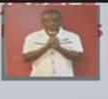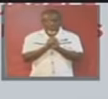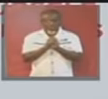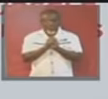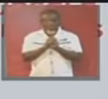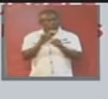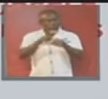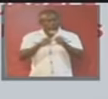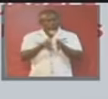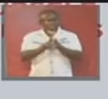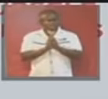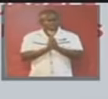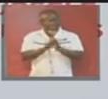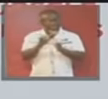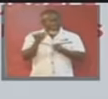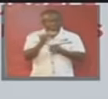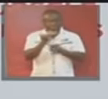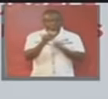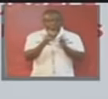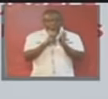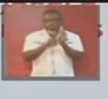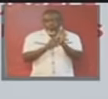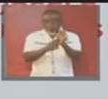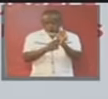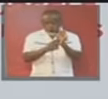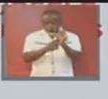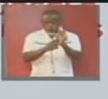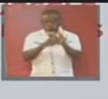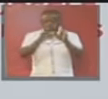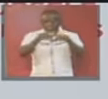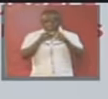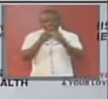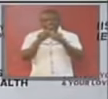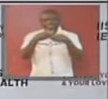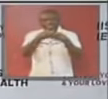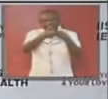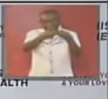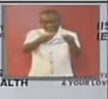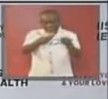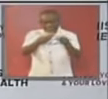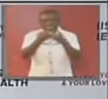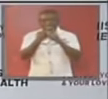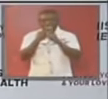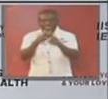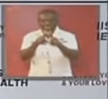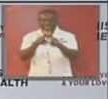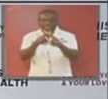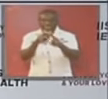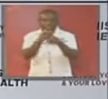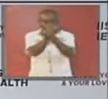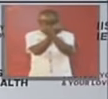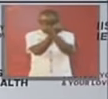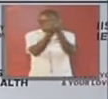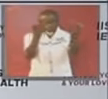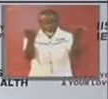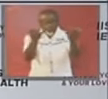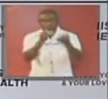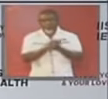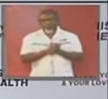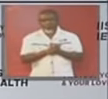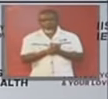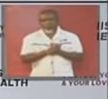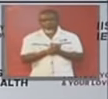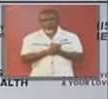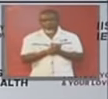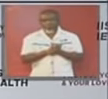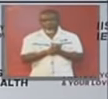So it is a reflection of what people are asking and what people are concerned about. Yes, thank you very much, Minister. And we continue now to